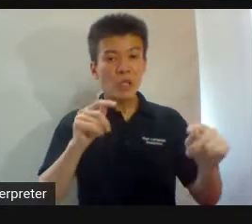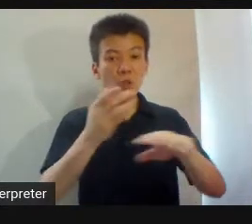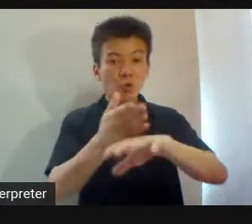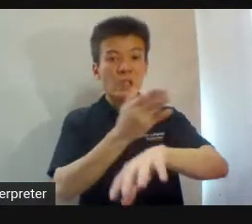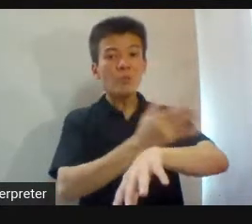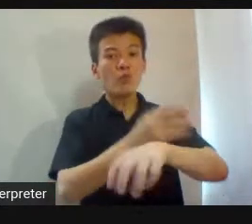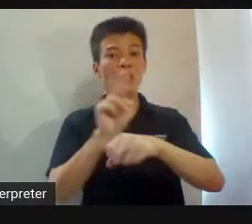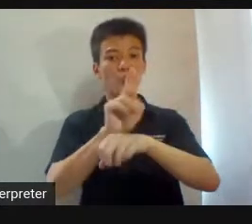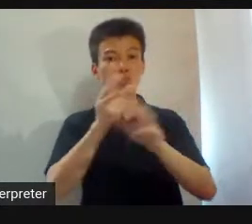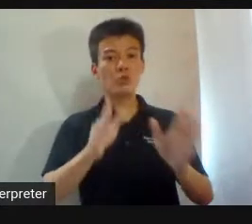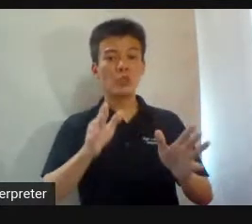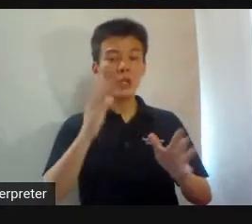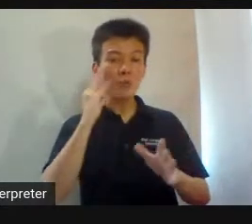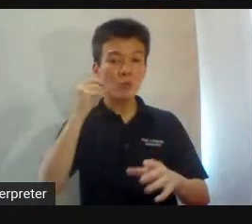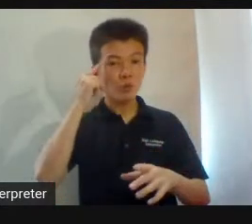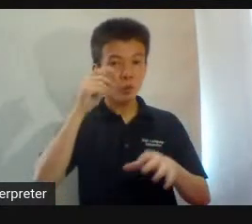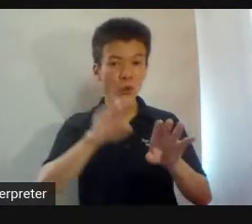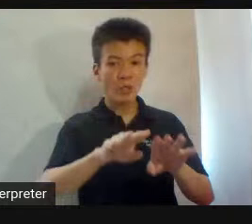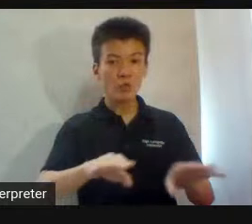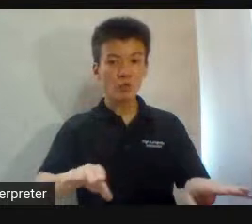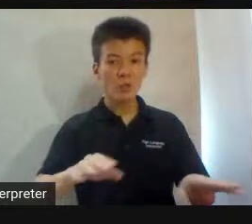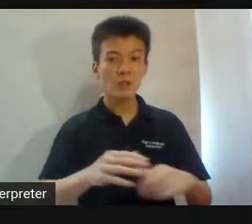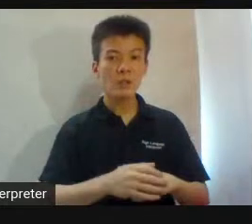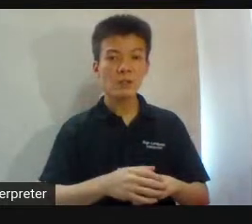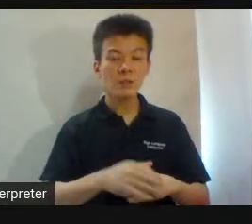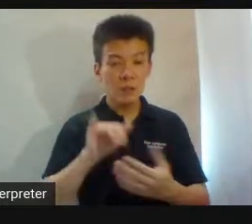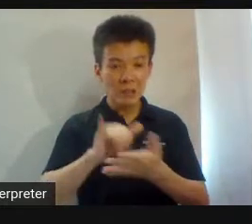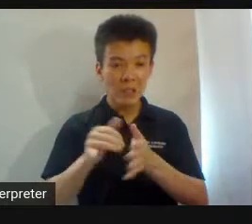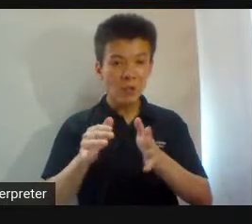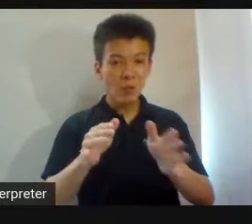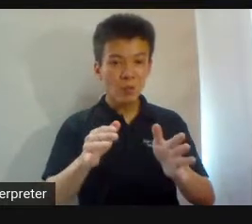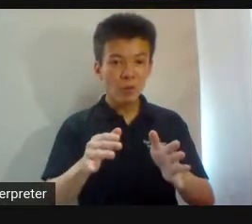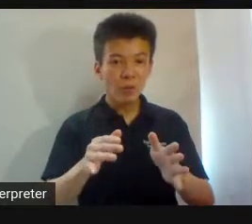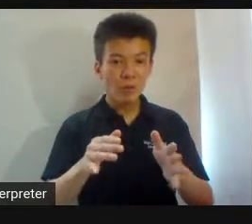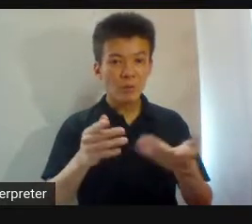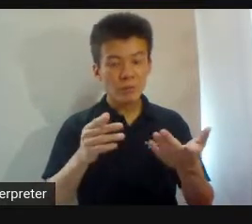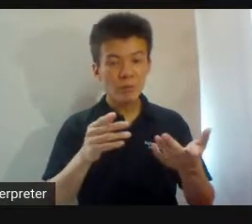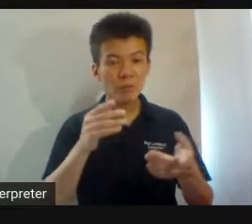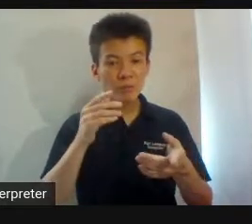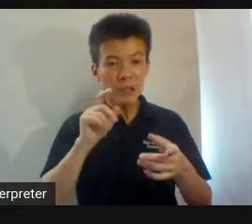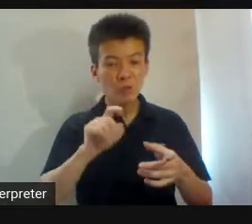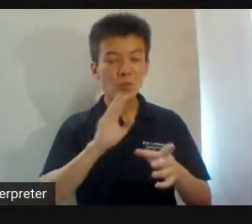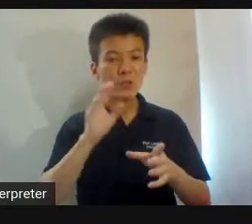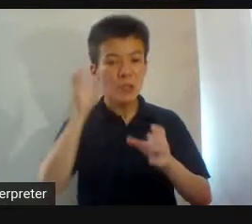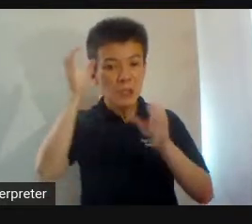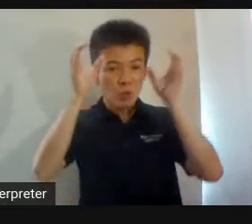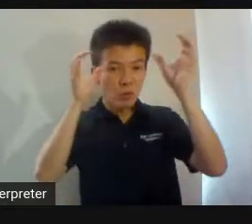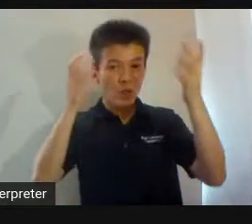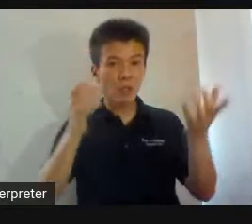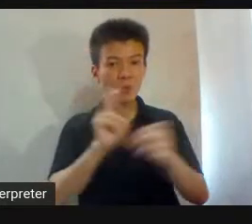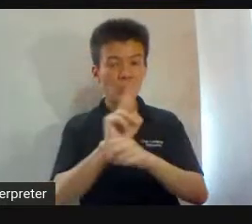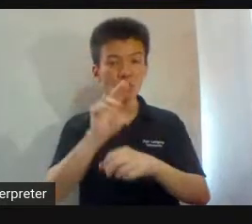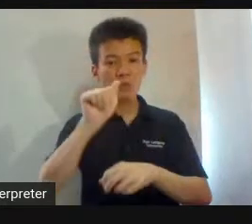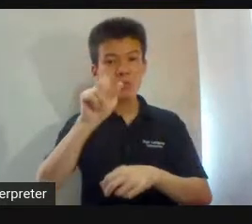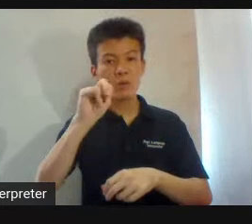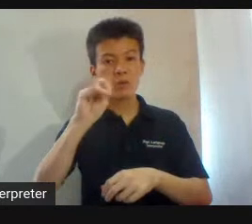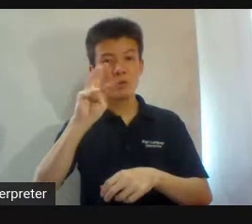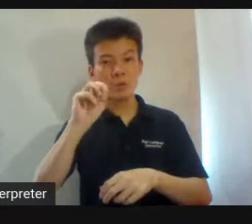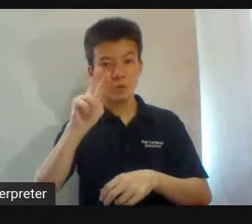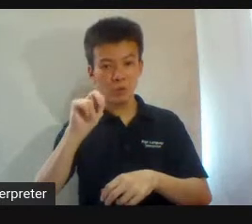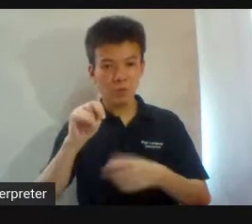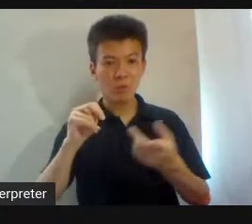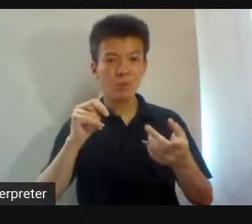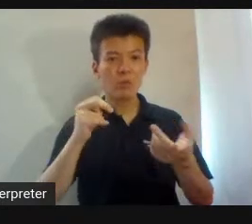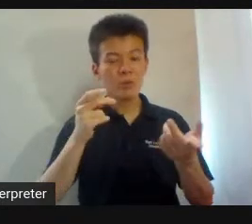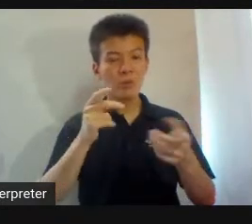the user experience for children, in that way, it forces you to be super creative about how you use animation, Google Slides, a cue